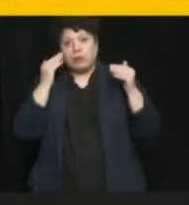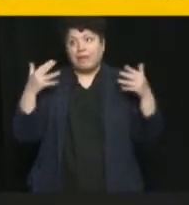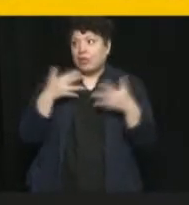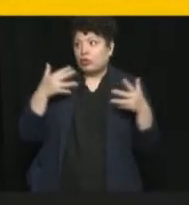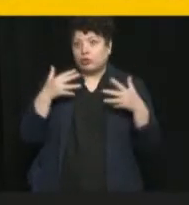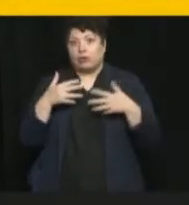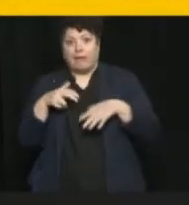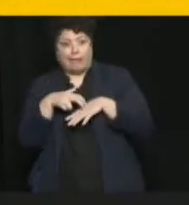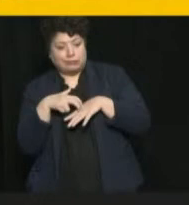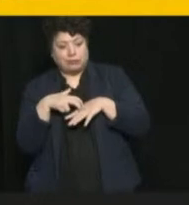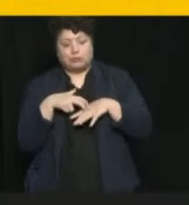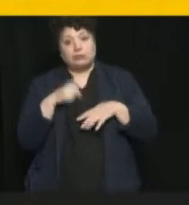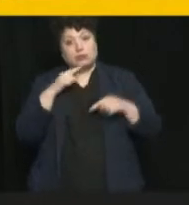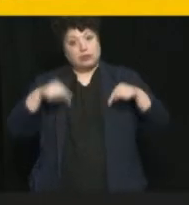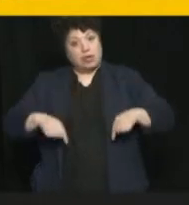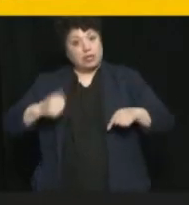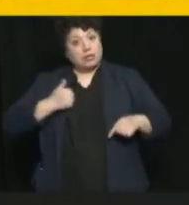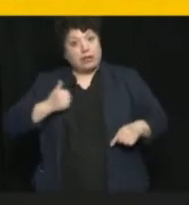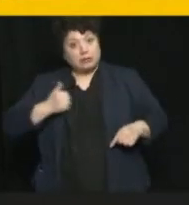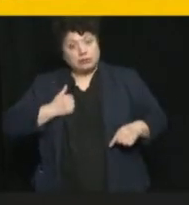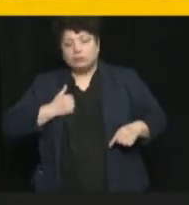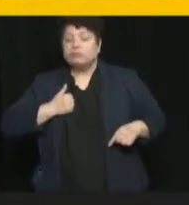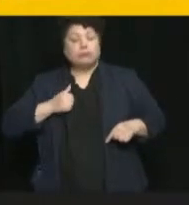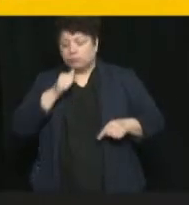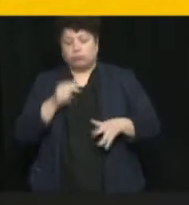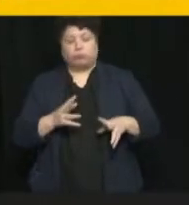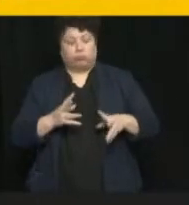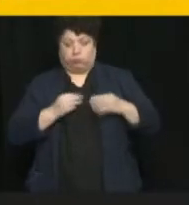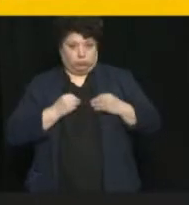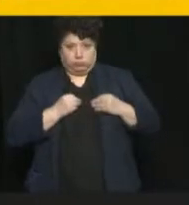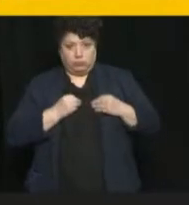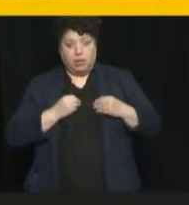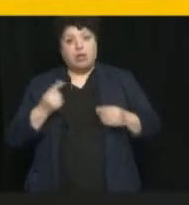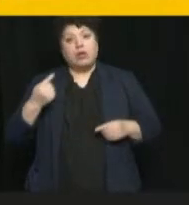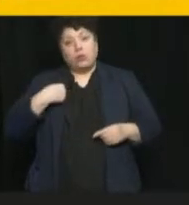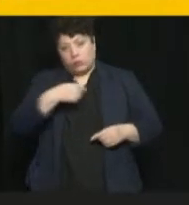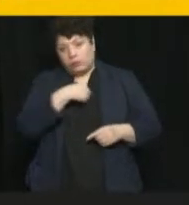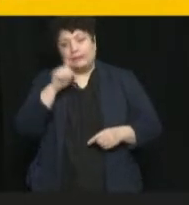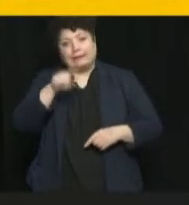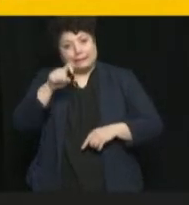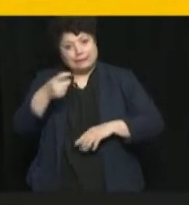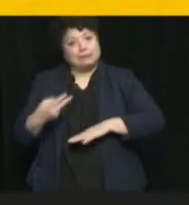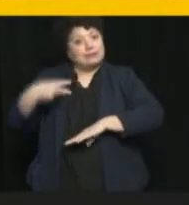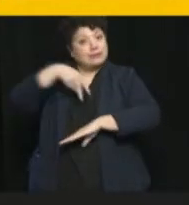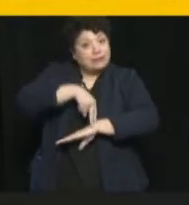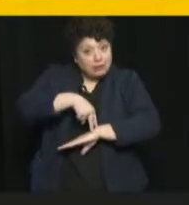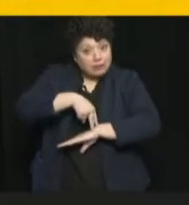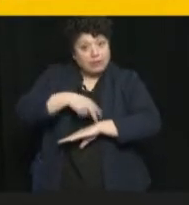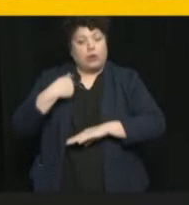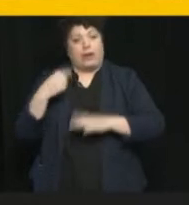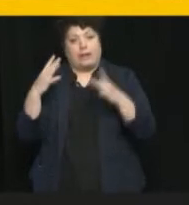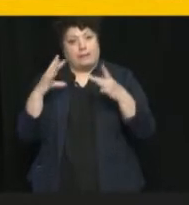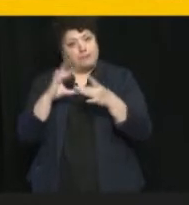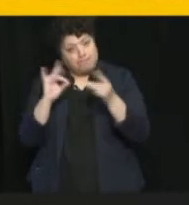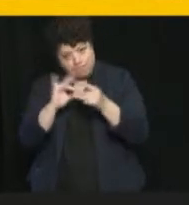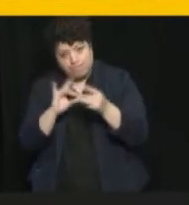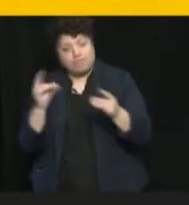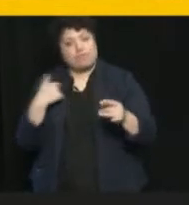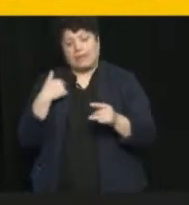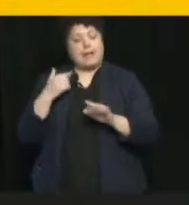us need to stand up strongly to push back against that anywhere it happens in this country.